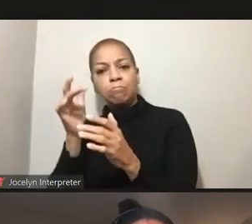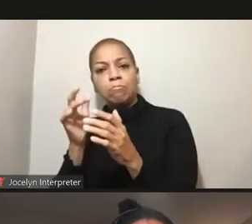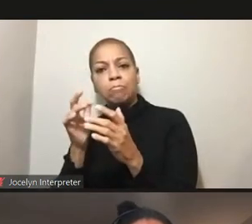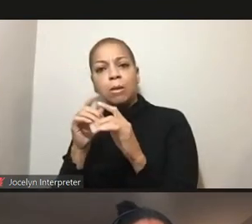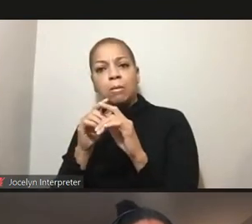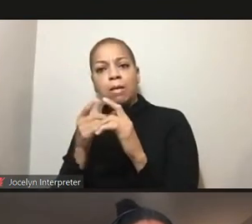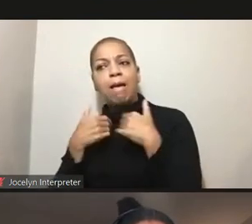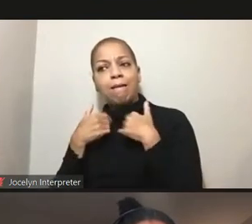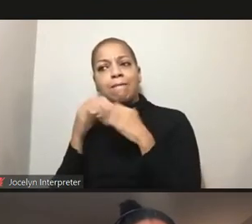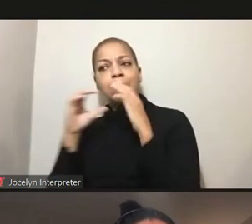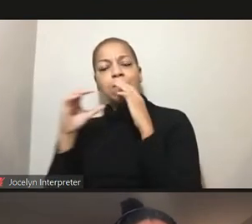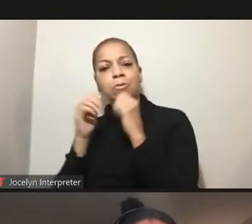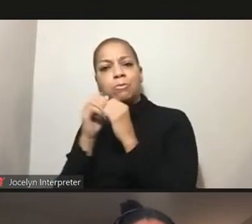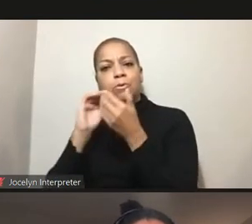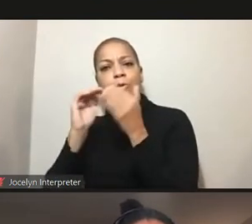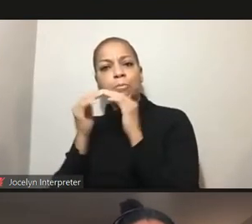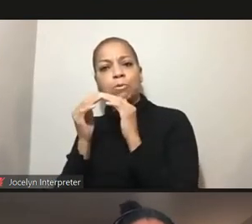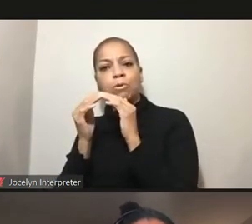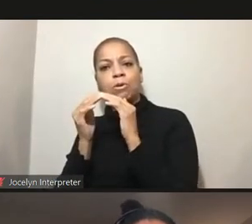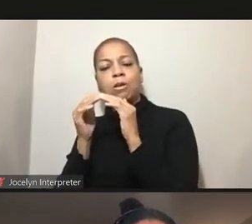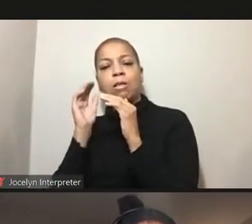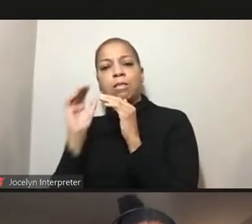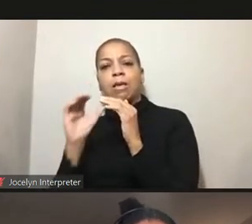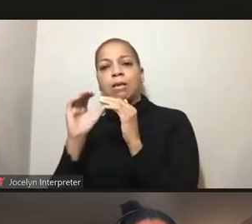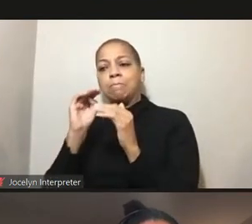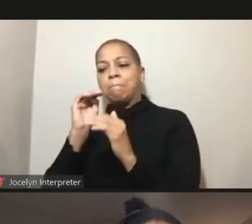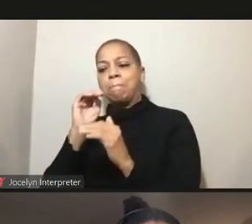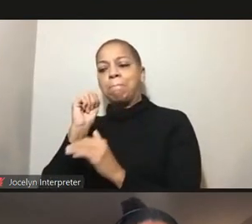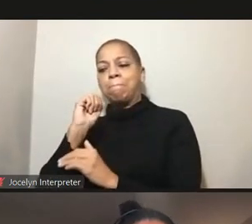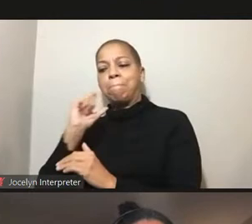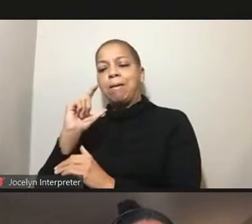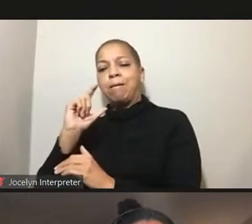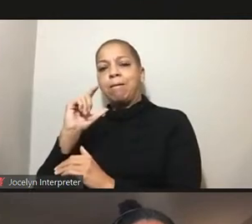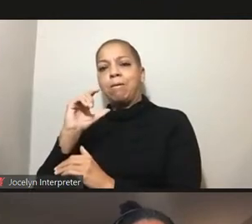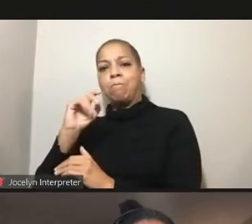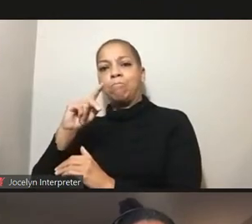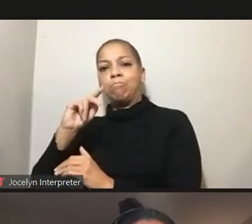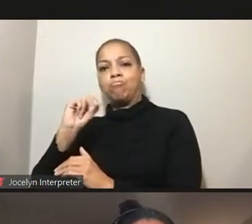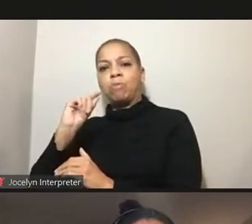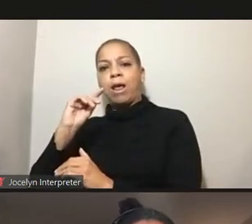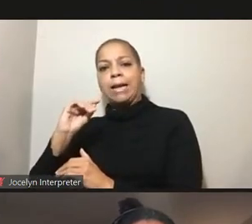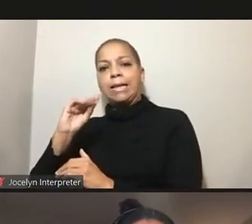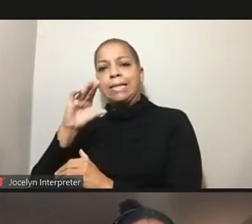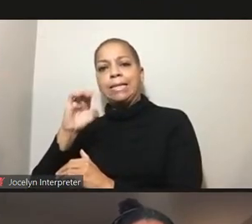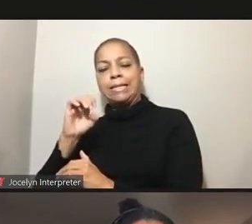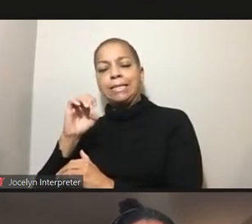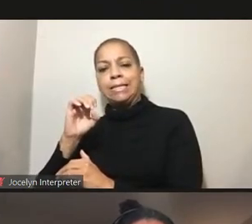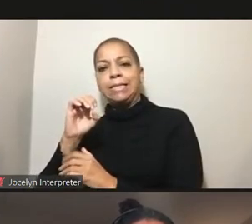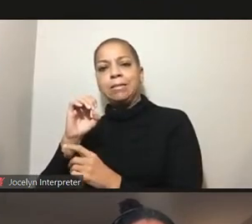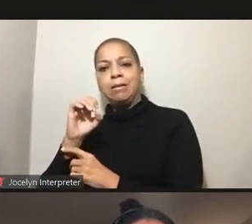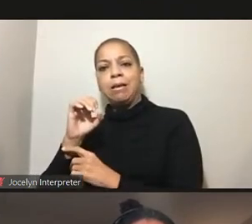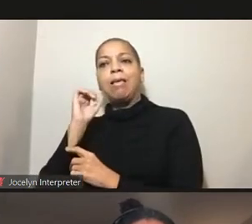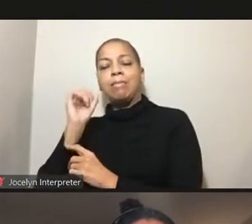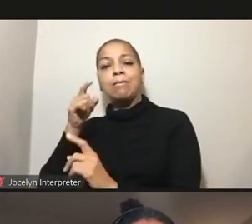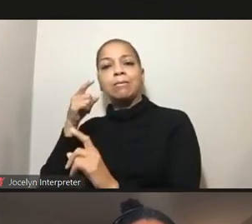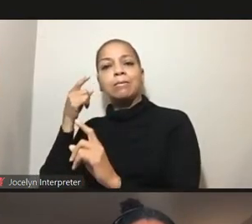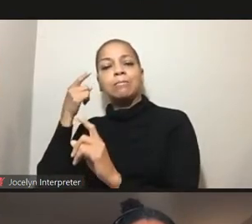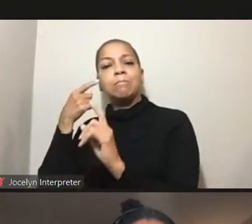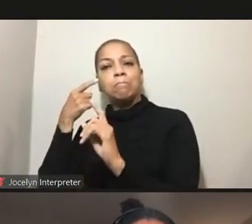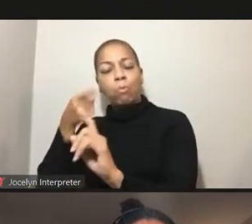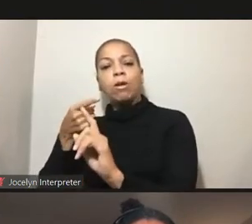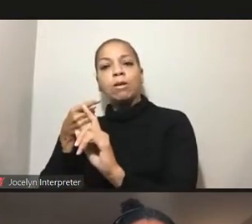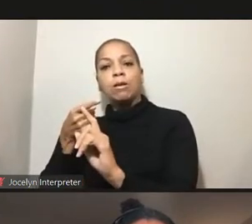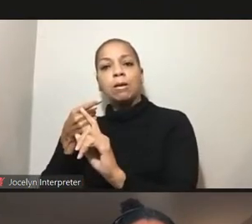community is curatorial malpractice, right? So that's what we're talking about here. Like, people